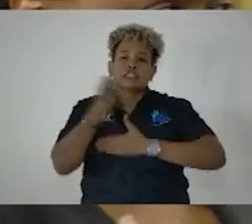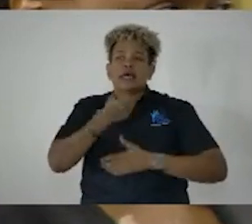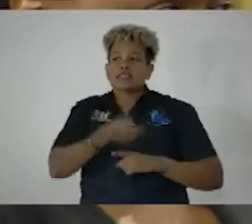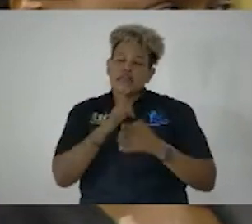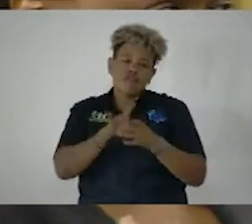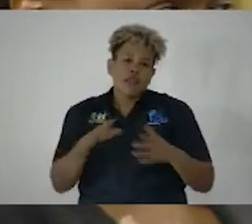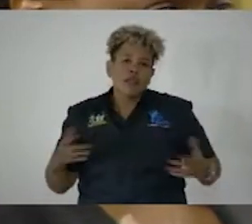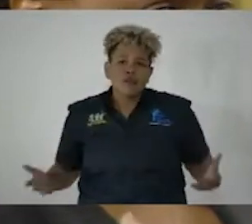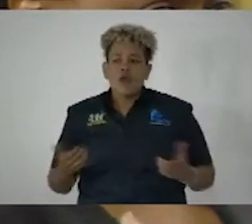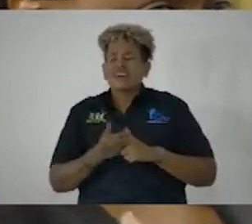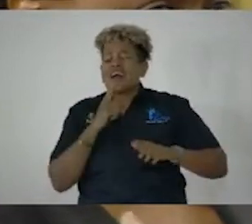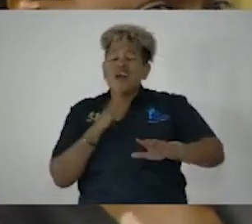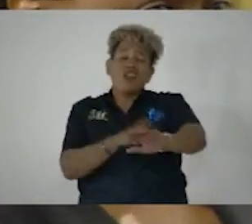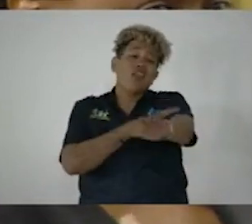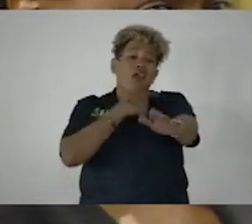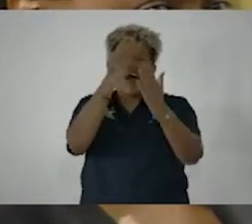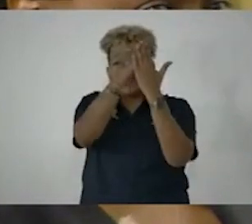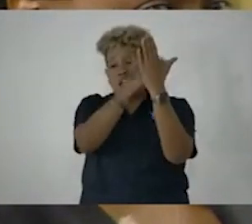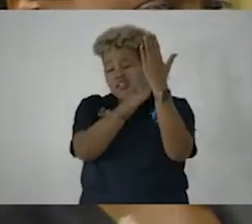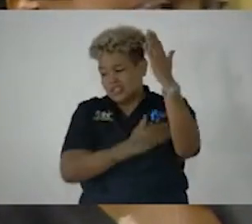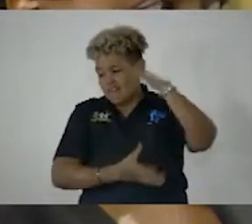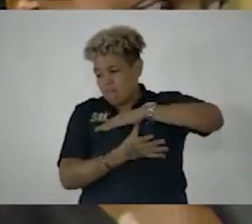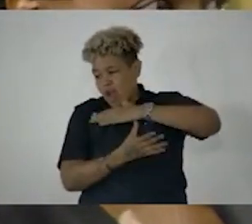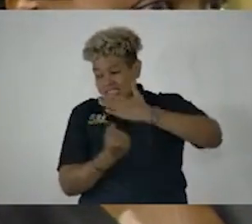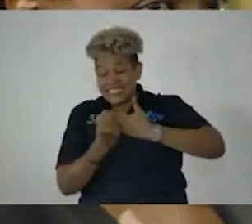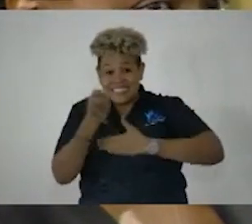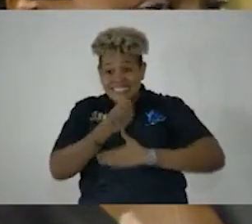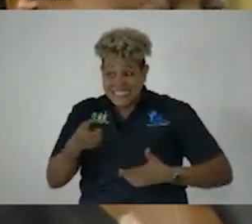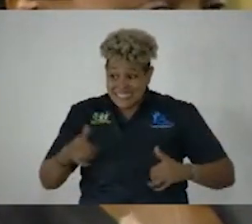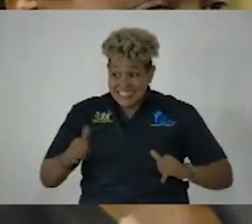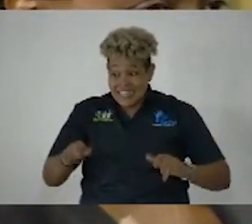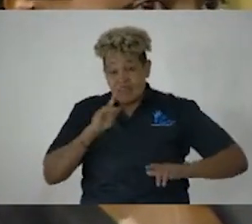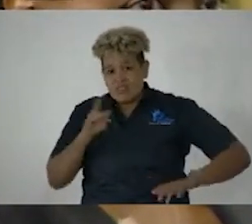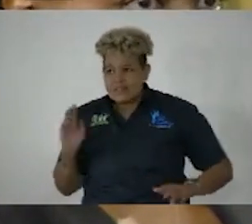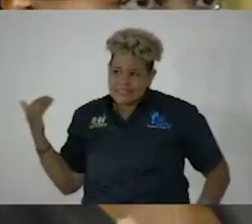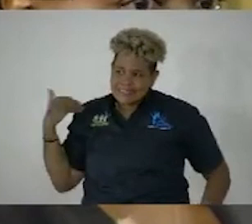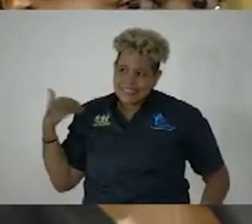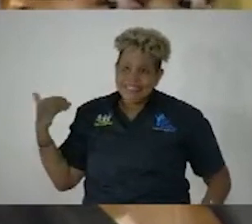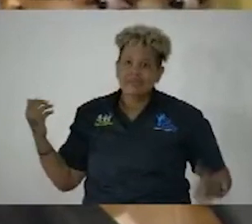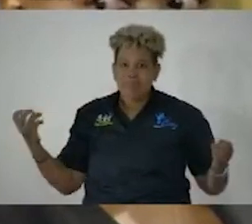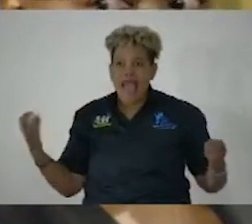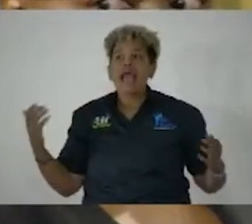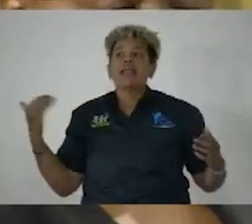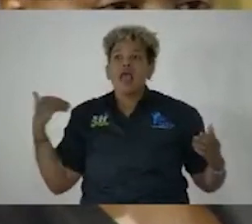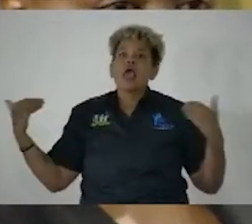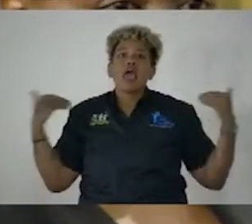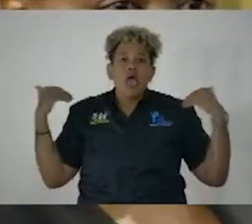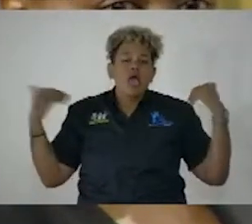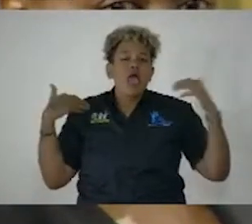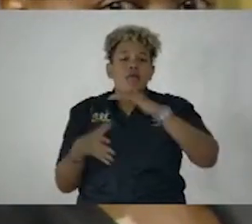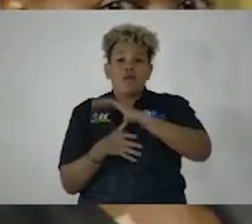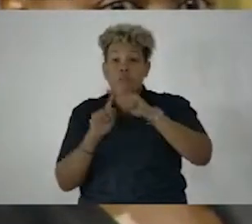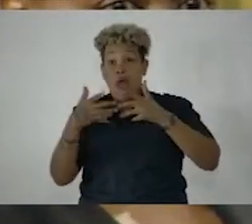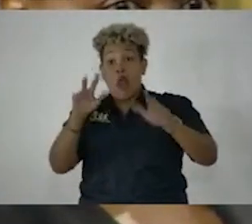among a long list of priorities, some of which are very pressing and large. But we can't allow this to